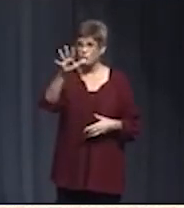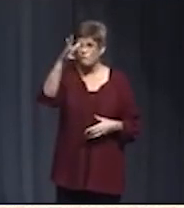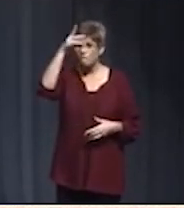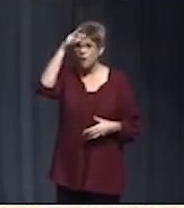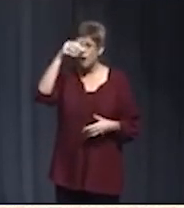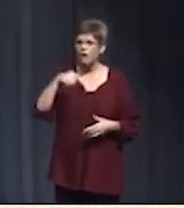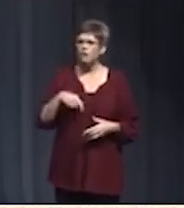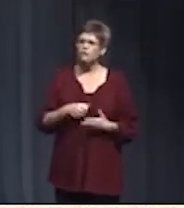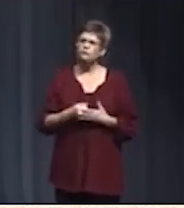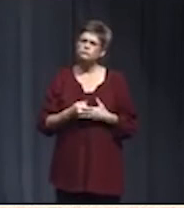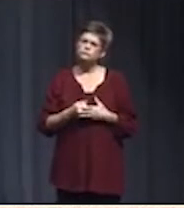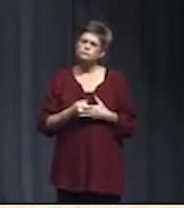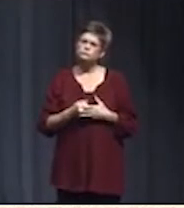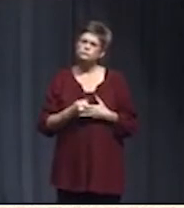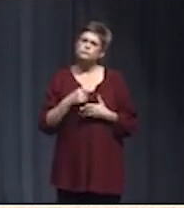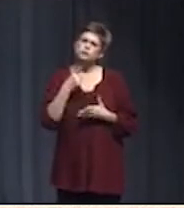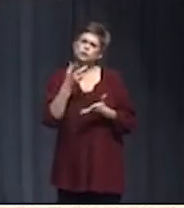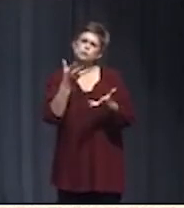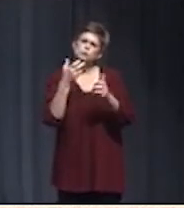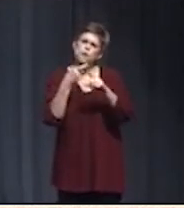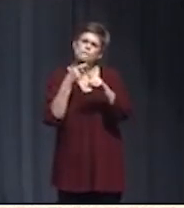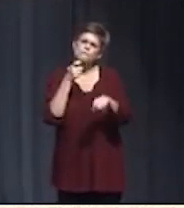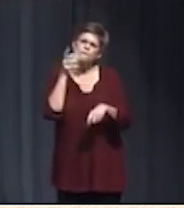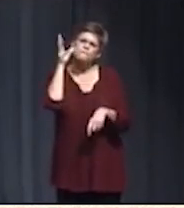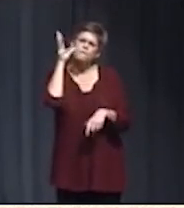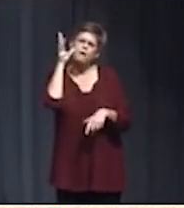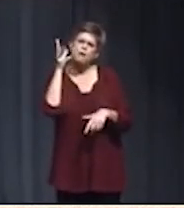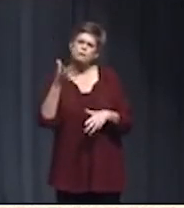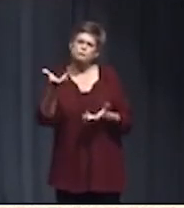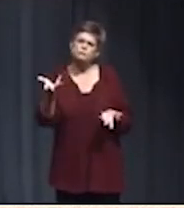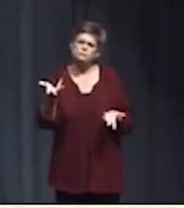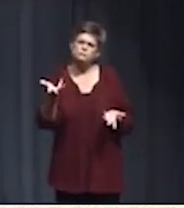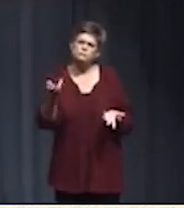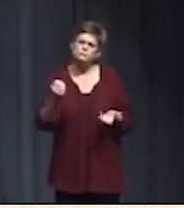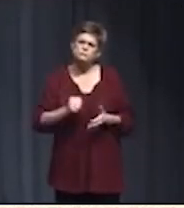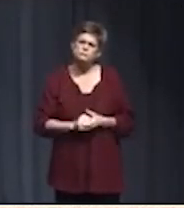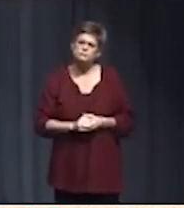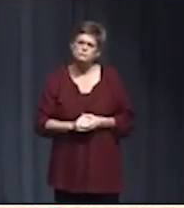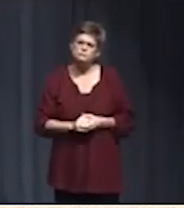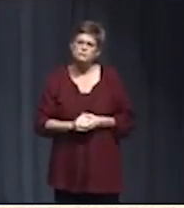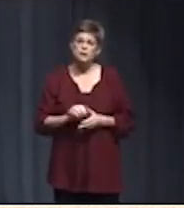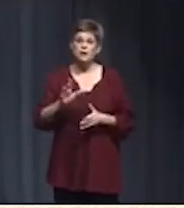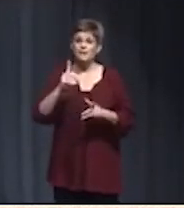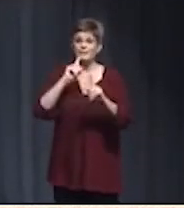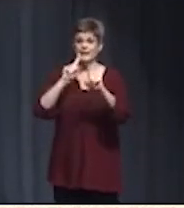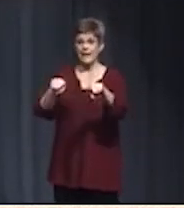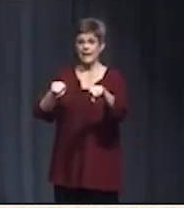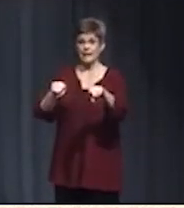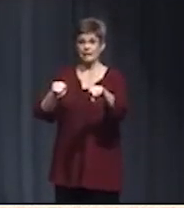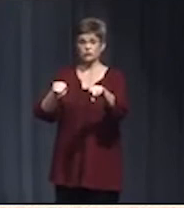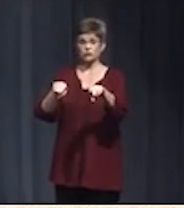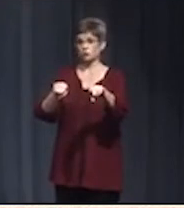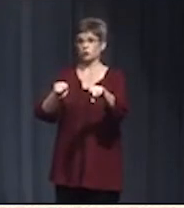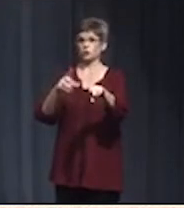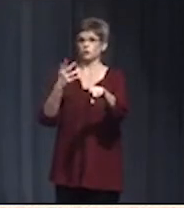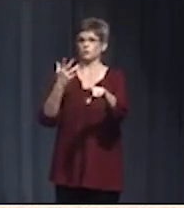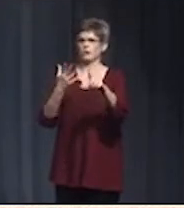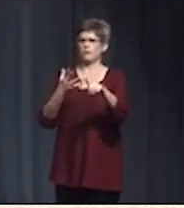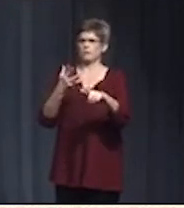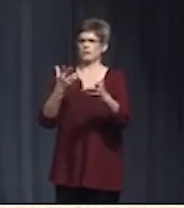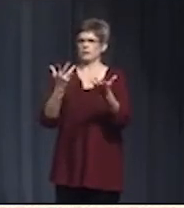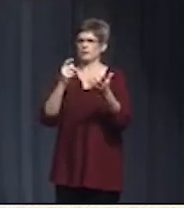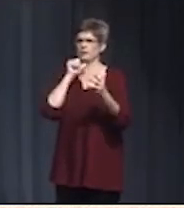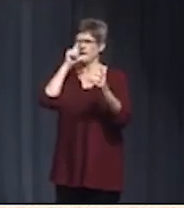I promise you, you will not get an answer, or you will not get an answer that really means much of anything at that point in time. But what you are doing is